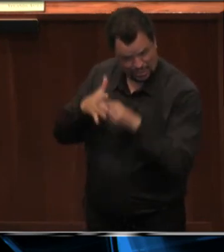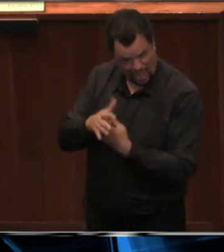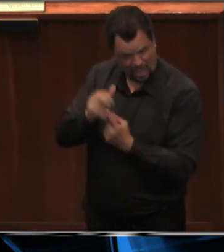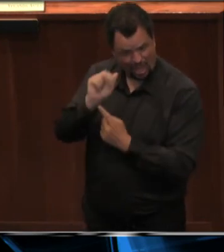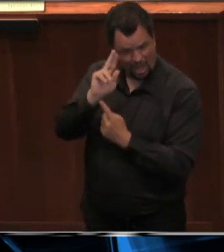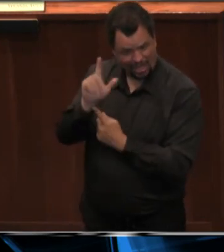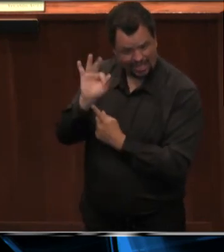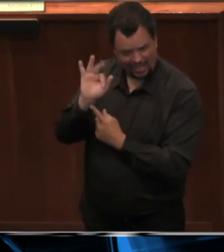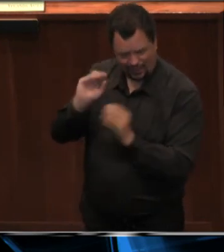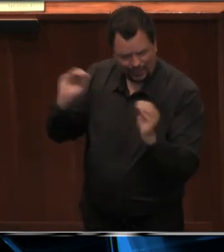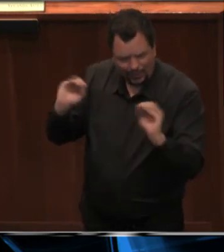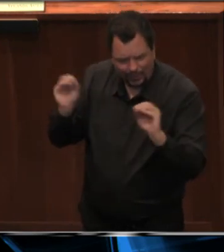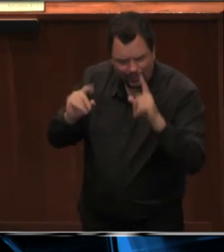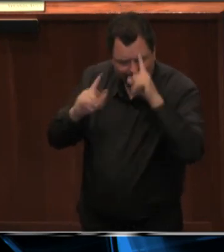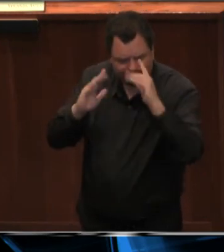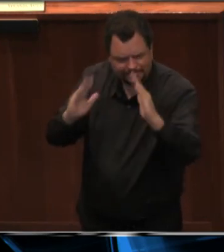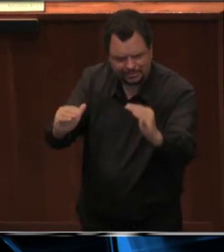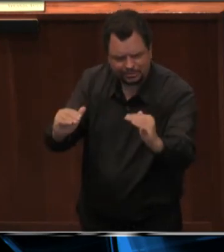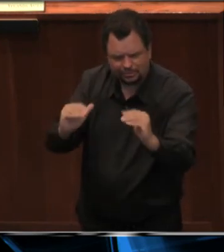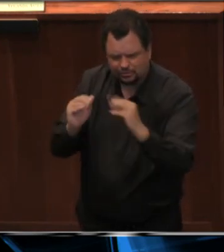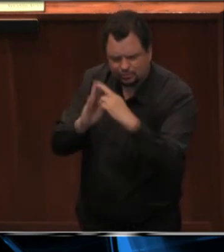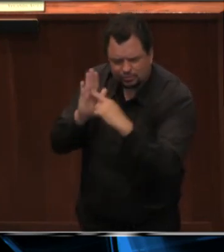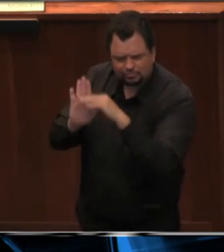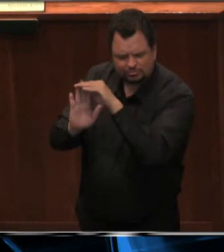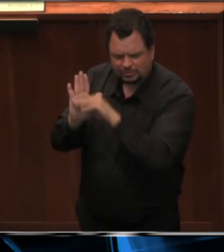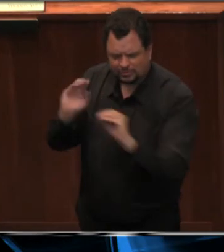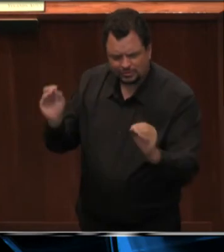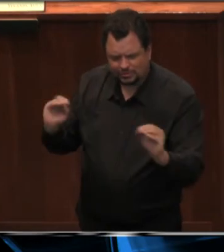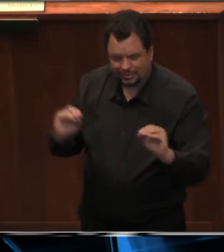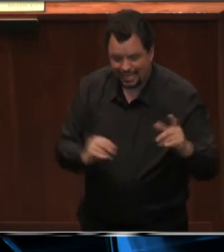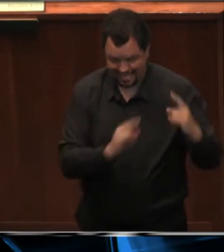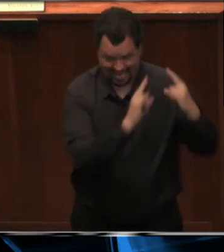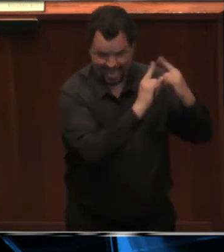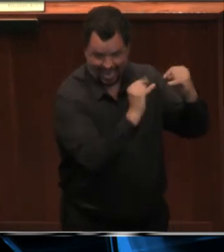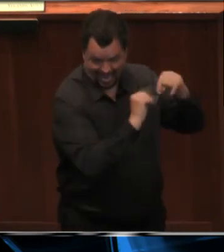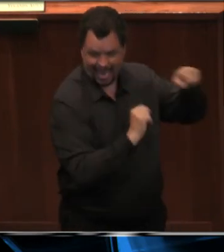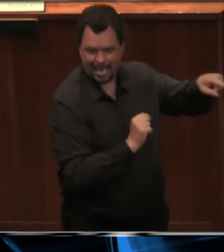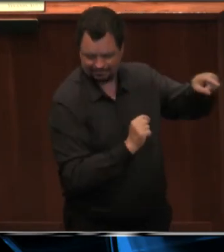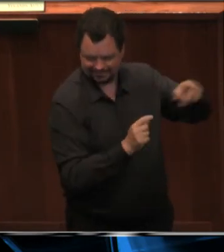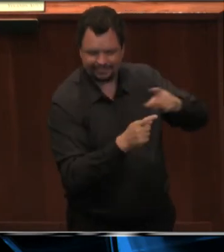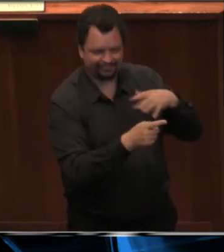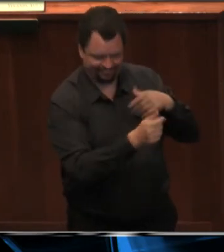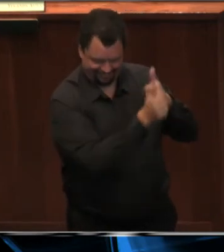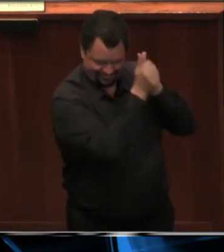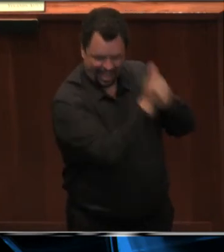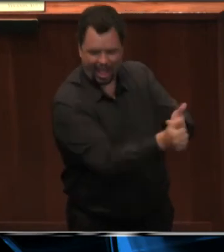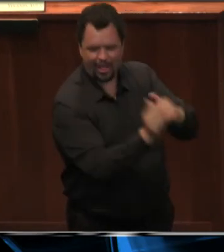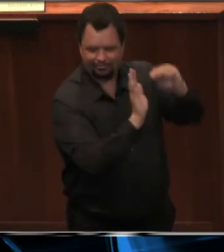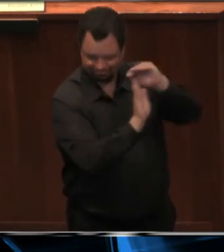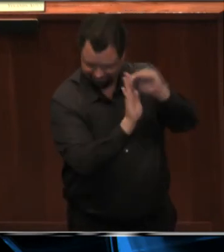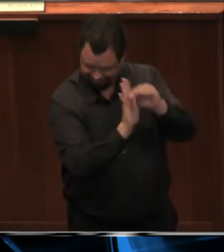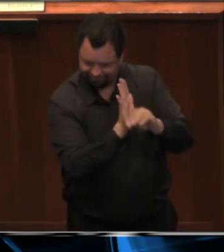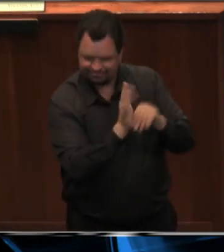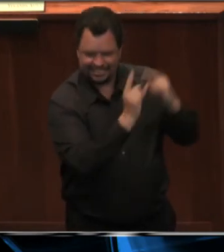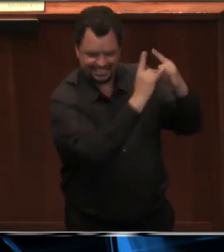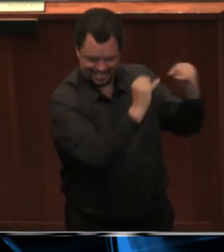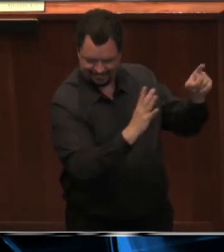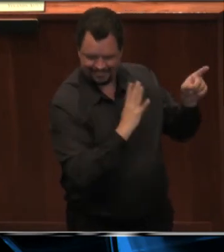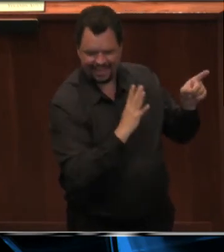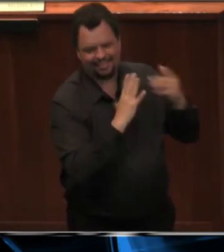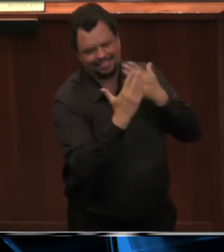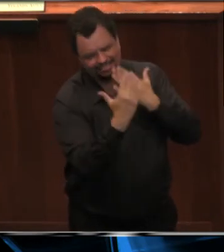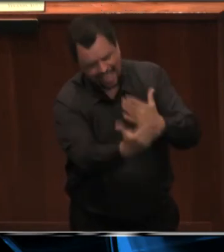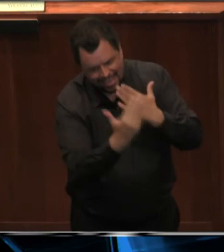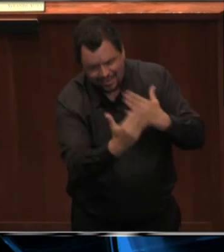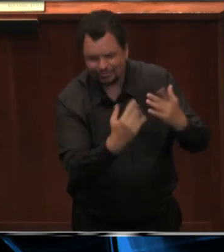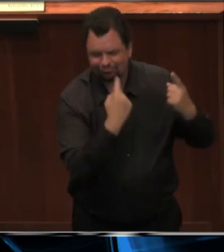We're gonna have a successful camp because I was able to copy and paste your guidelines, and thank you for that, because we're able to be successful.